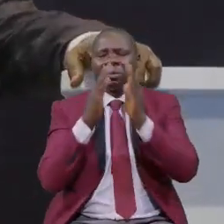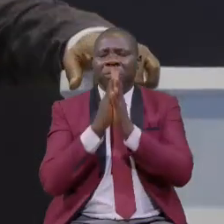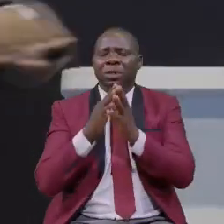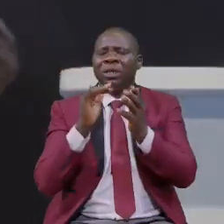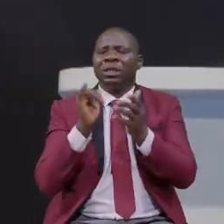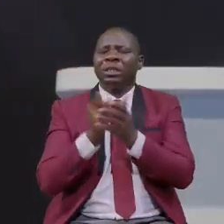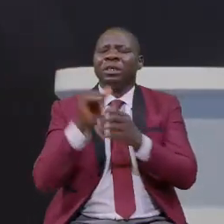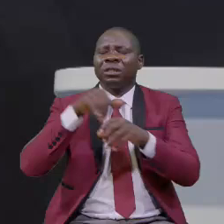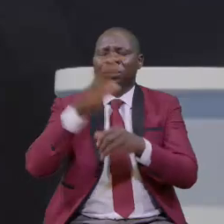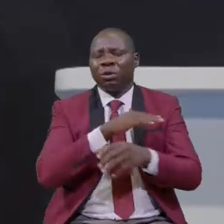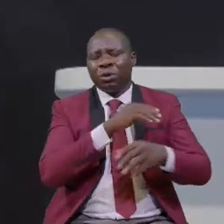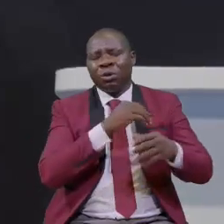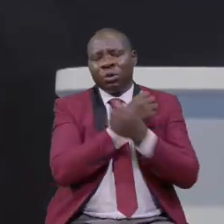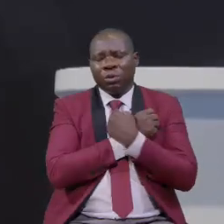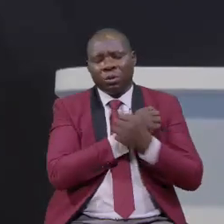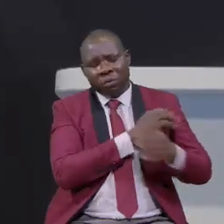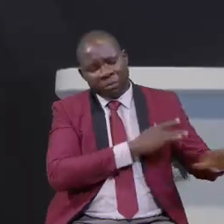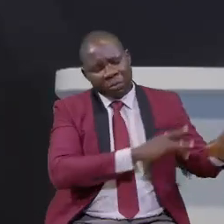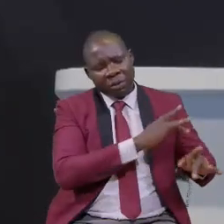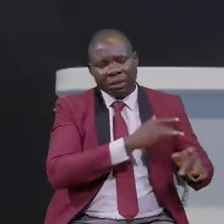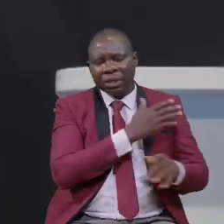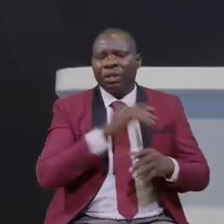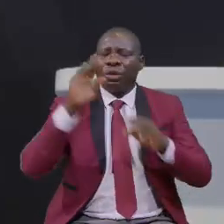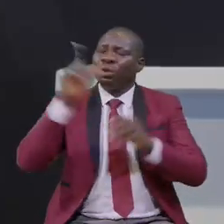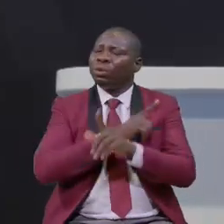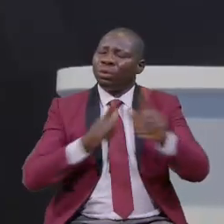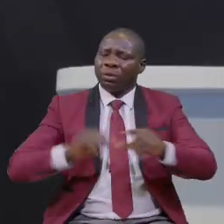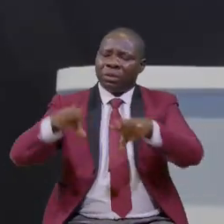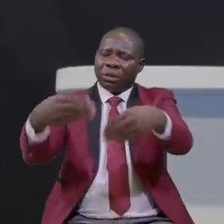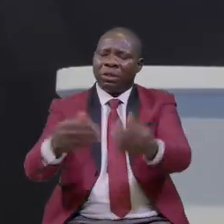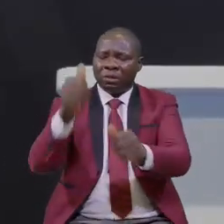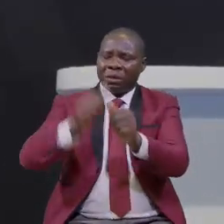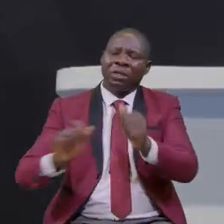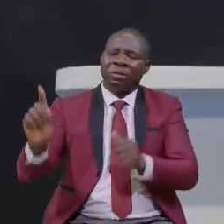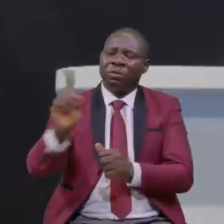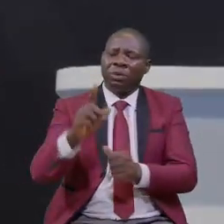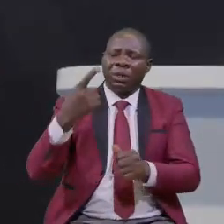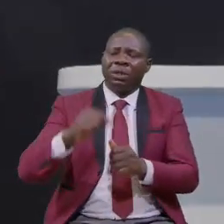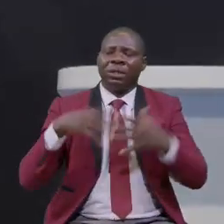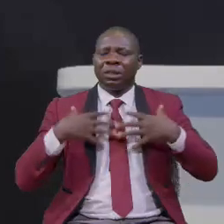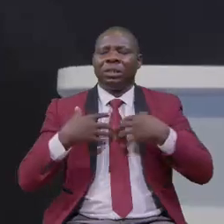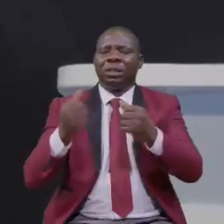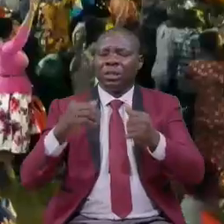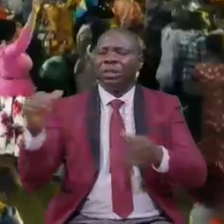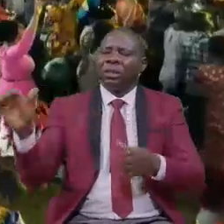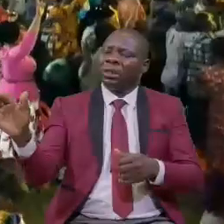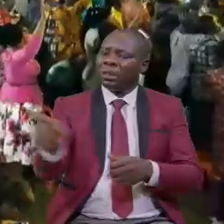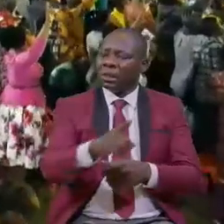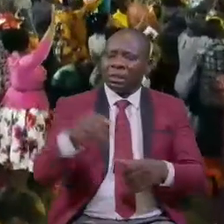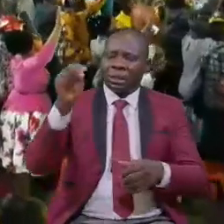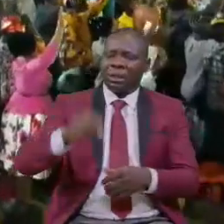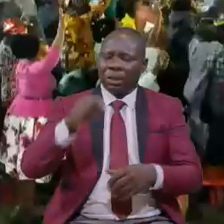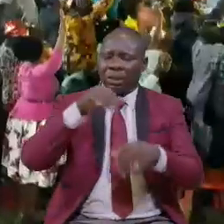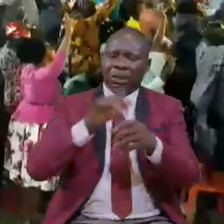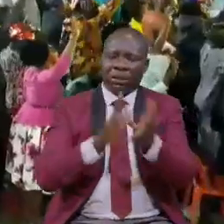and mercy, Lord, grant everyone the healing they need in Jesus'